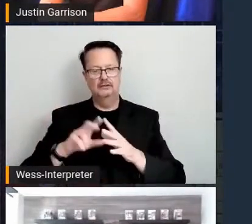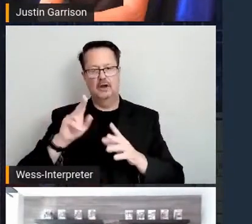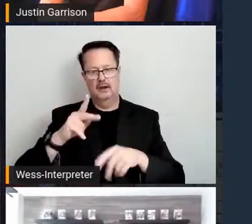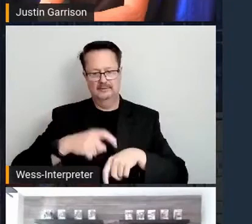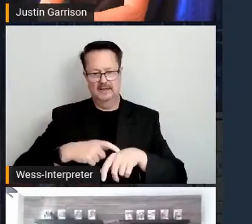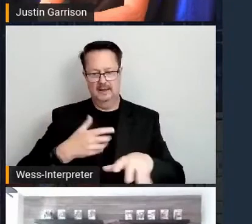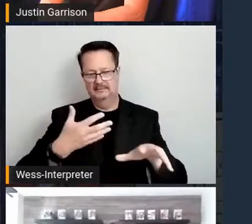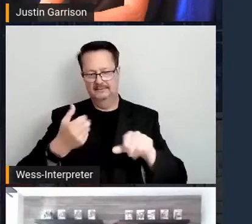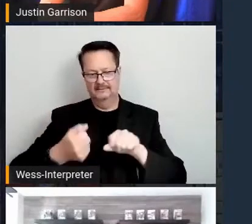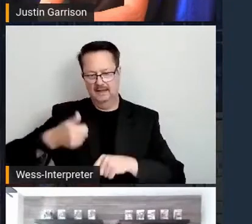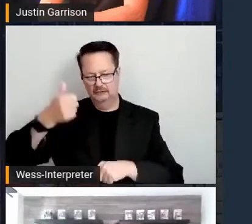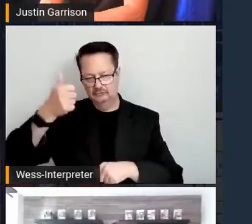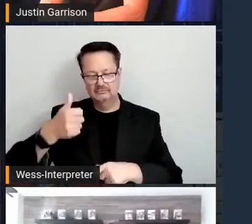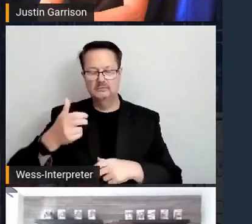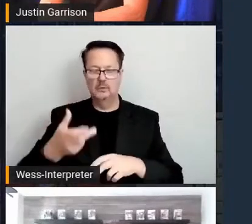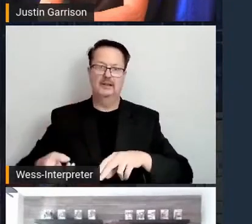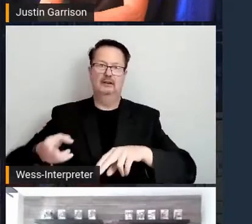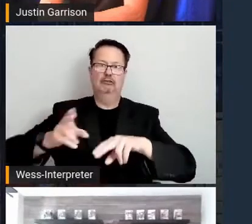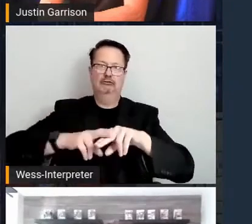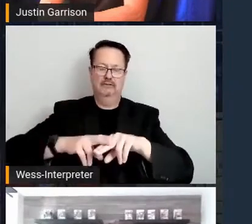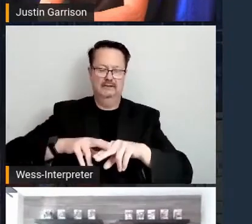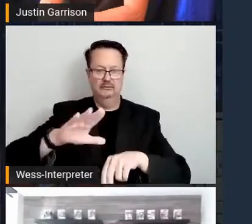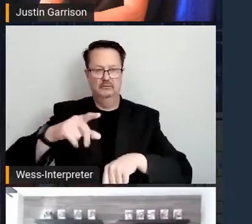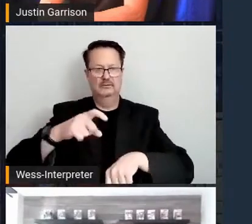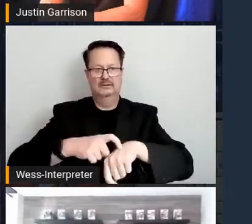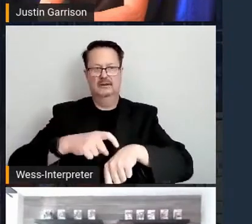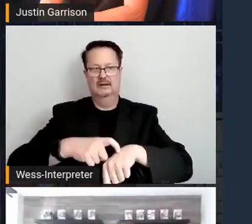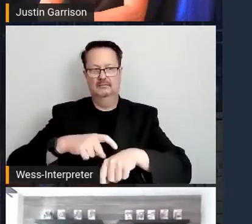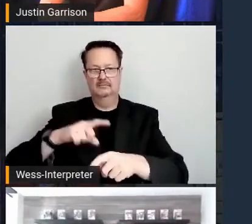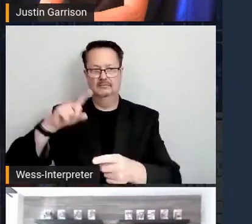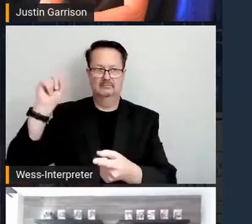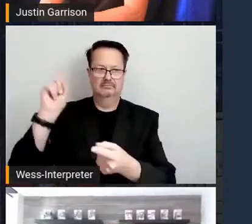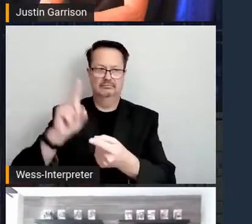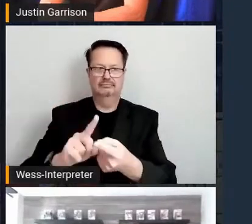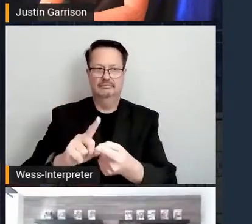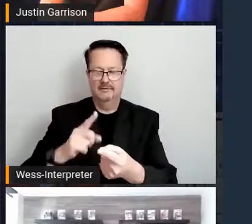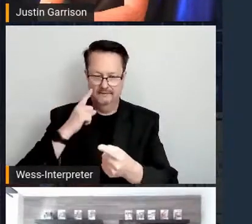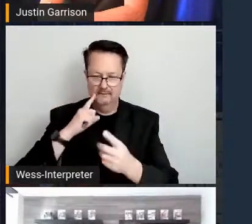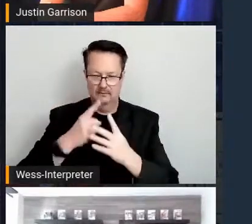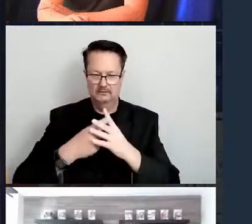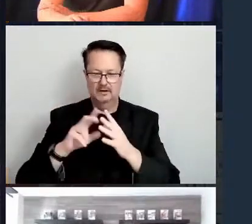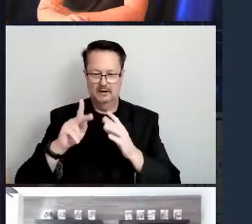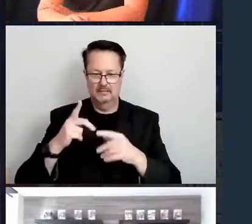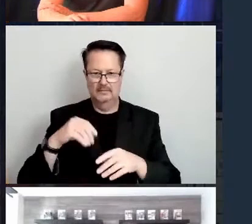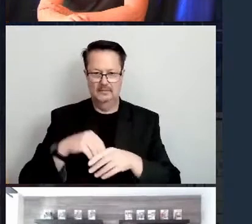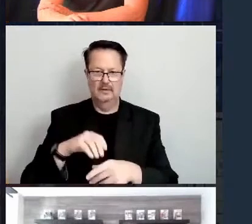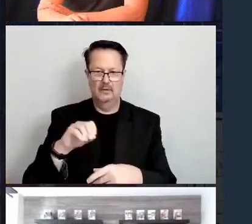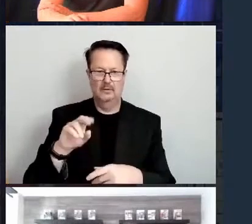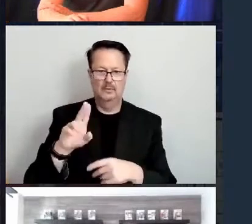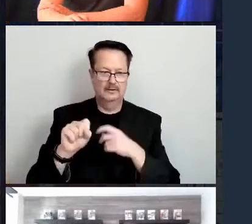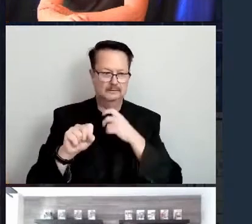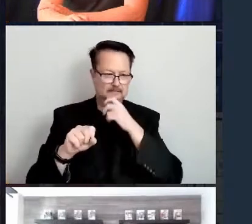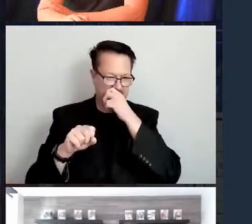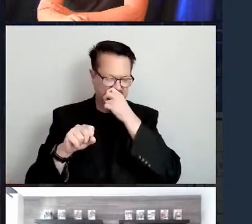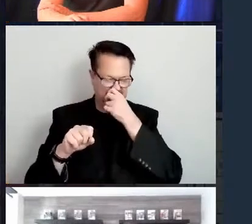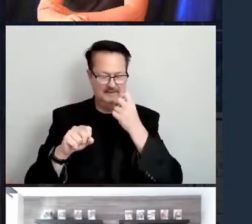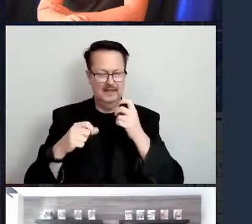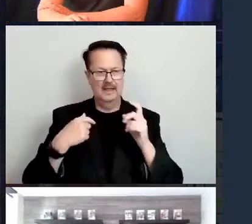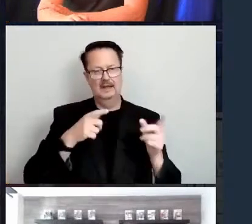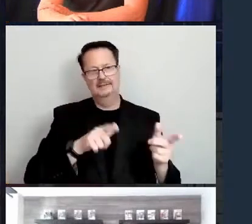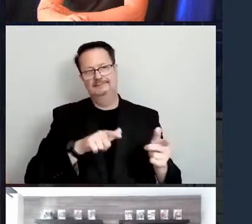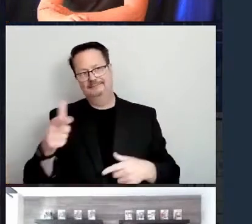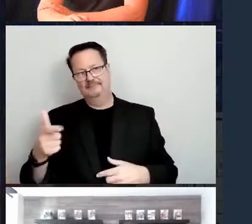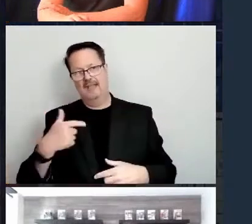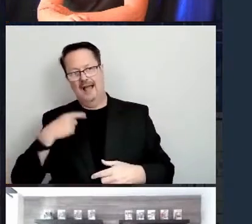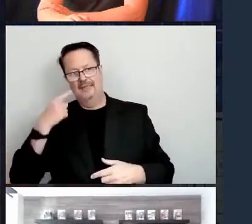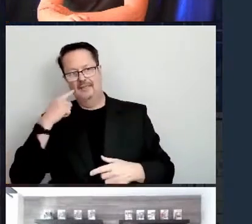increasing the overall uptime of the OS. Yeah, and I do think it's important to also kind of